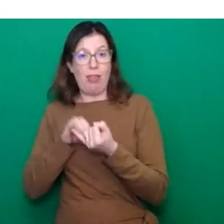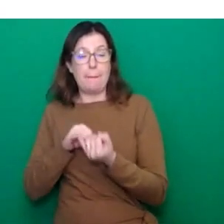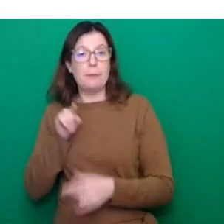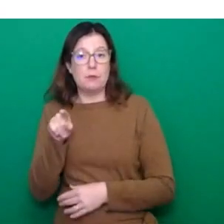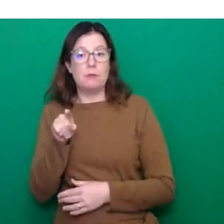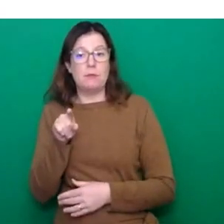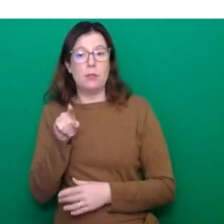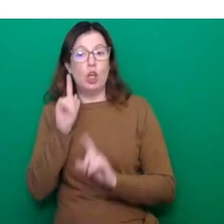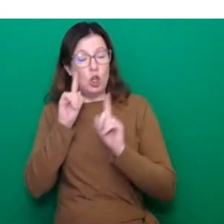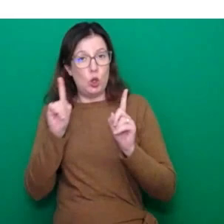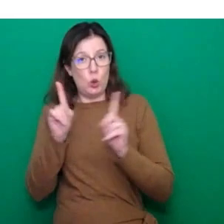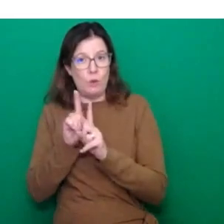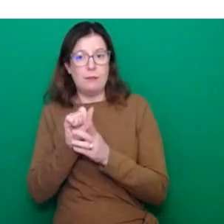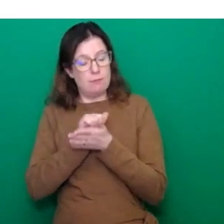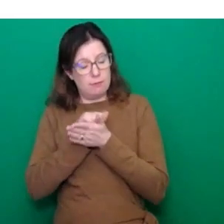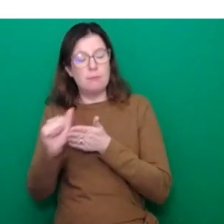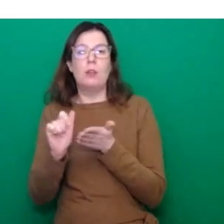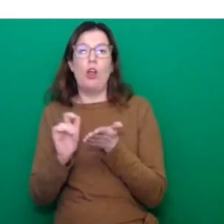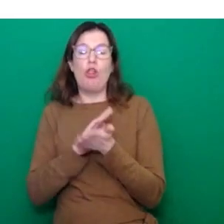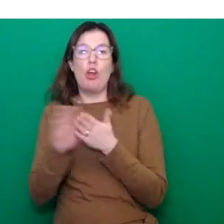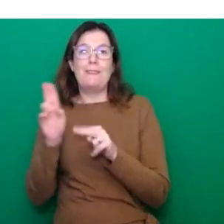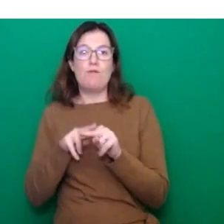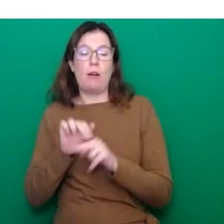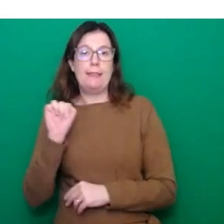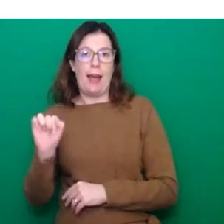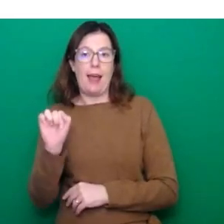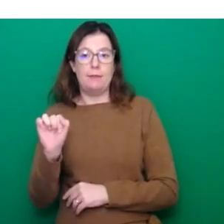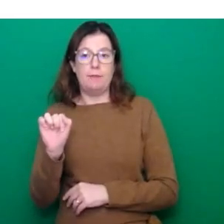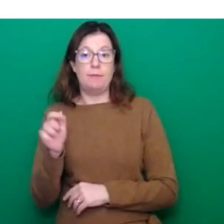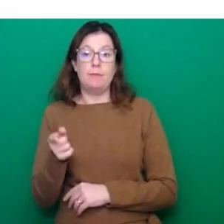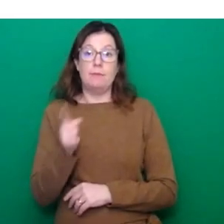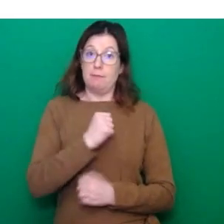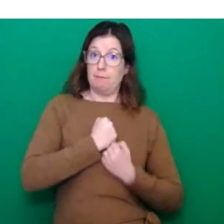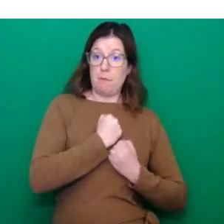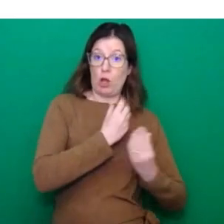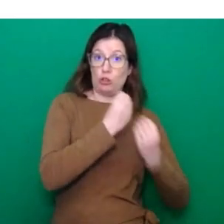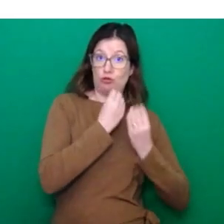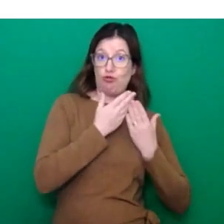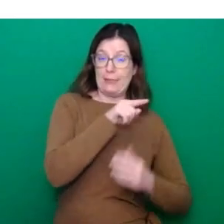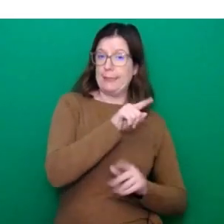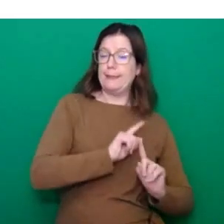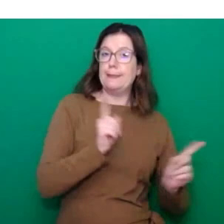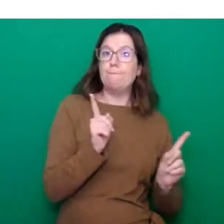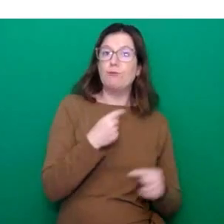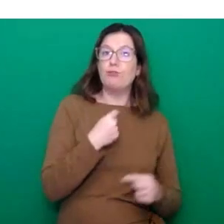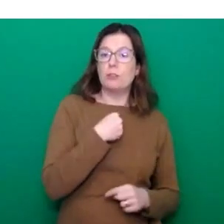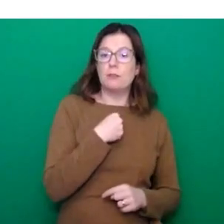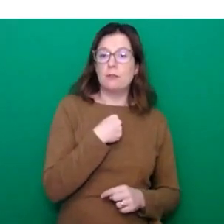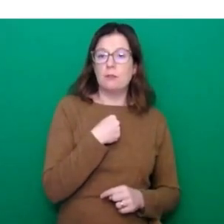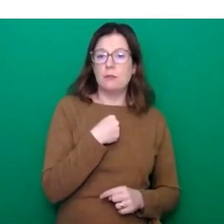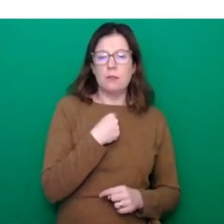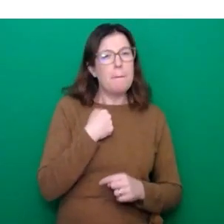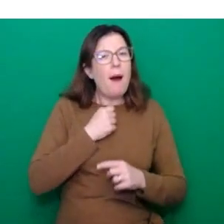always in university on Thursdays and Fridays, whereas my training at Reading was quite different. So I think I said in the